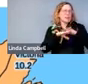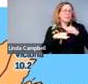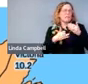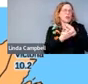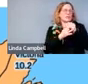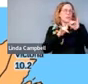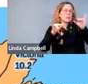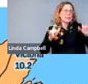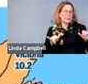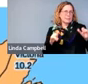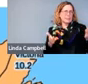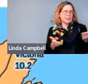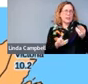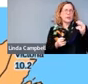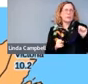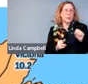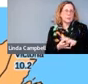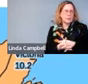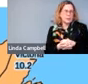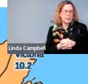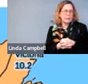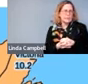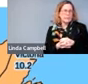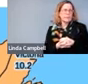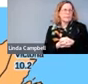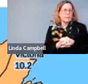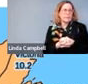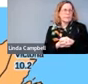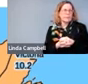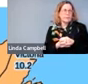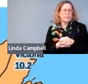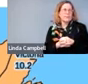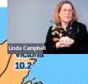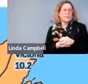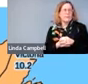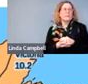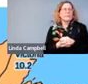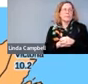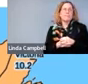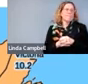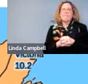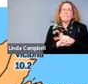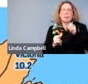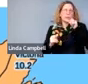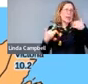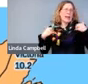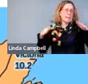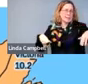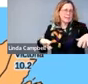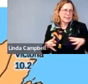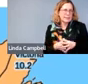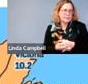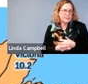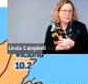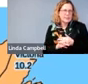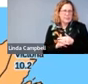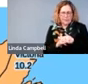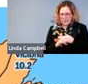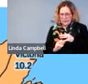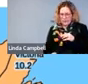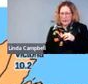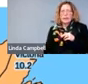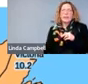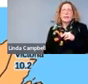And I did want to see if there's any climate change models for Nova Scotia when we look at freshwater systems, and we don't have any